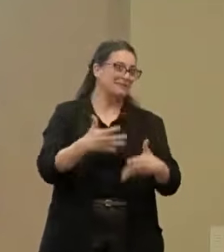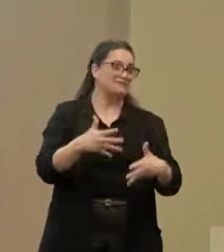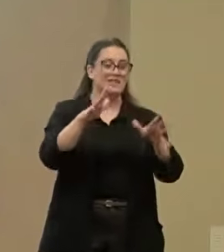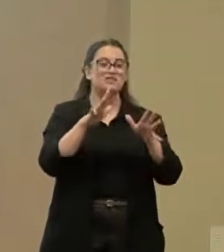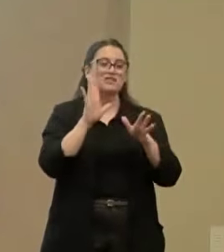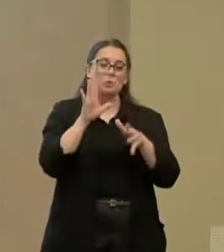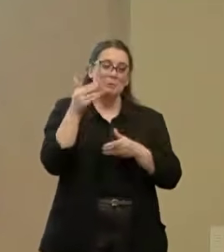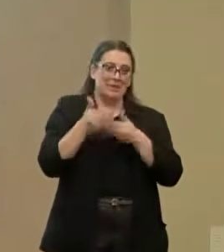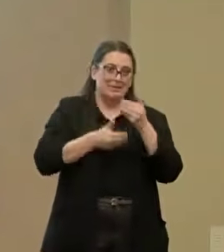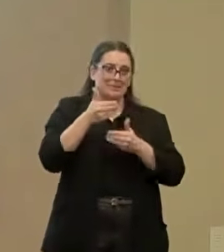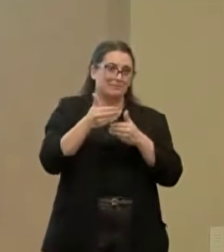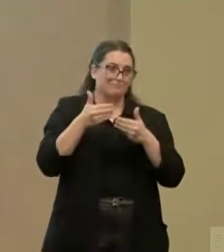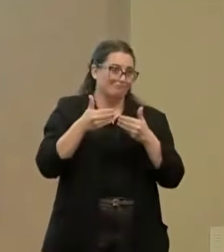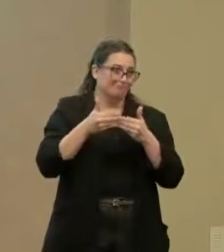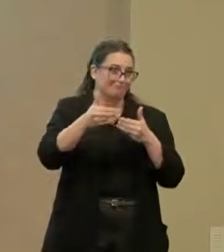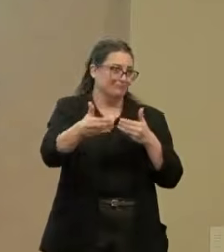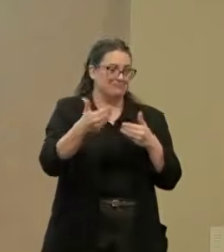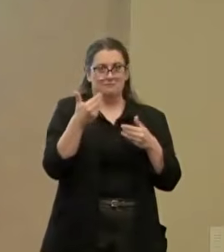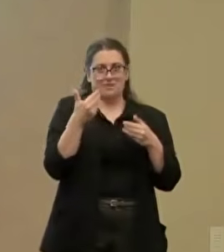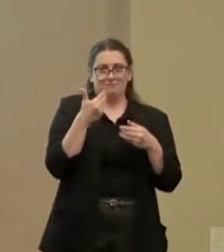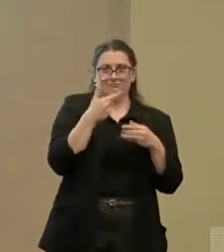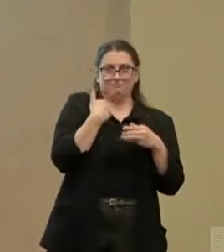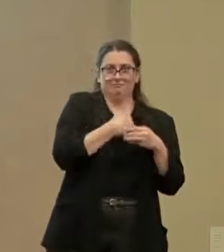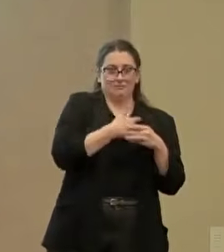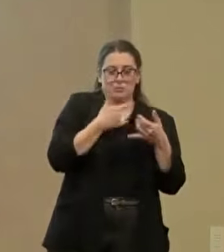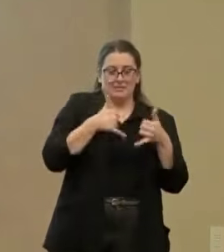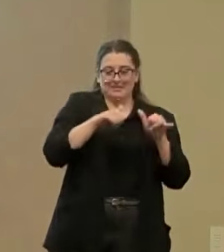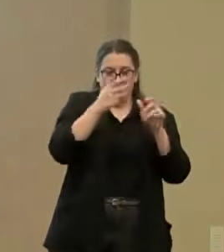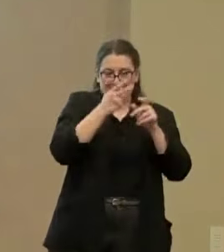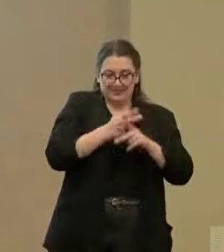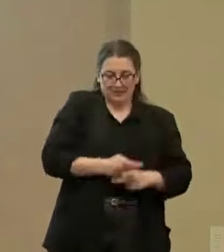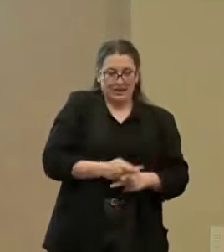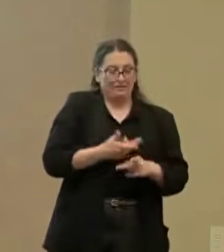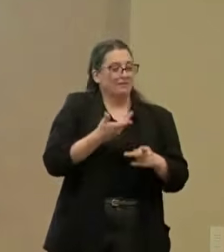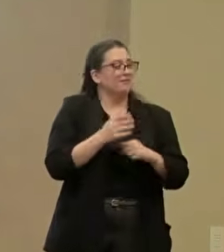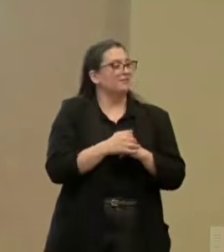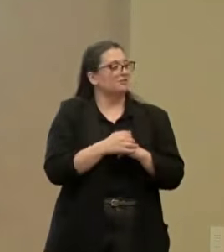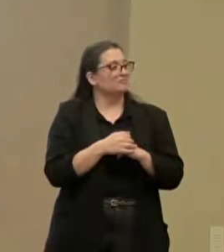So we're still figuring it out. Who knows? And then there's like